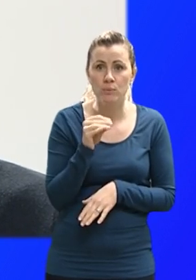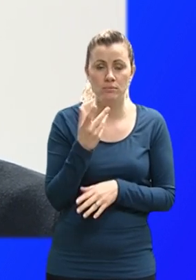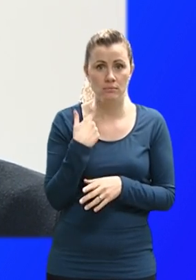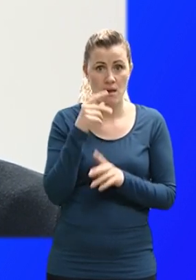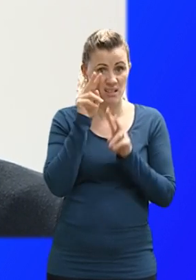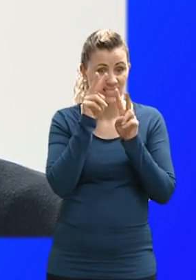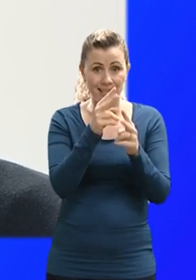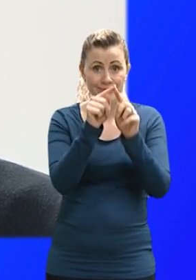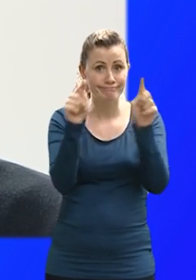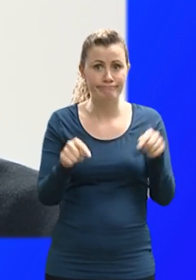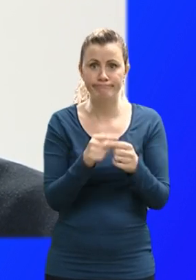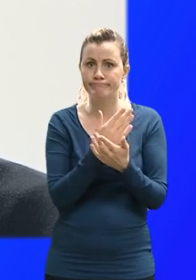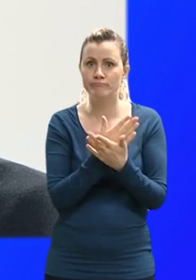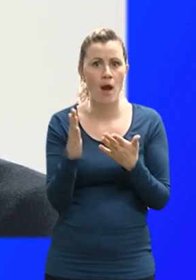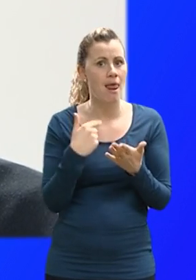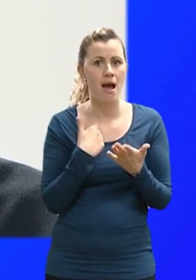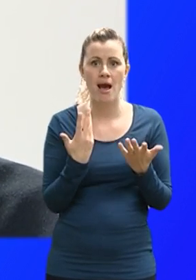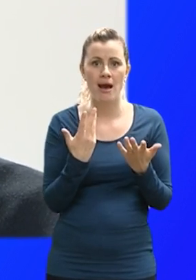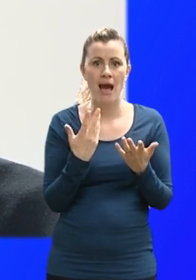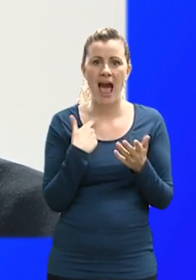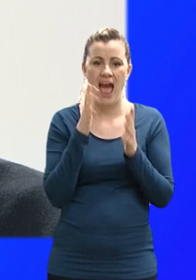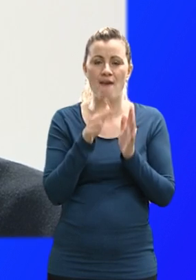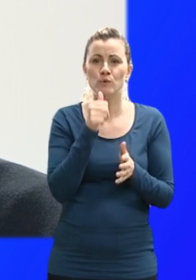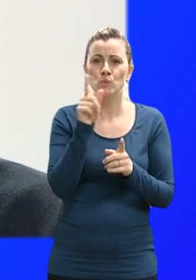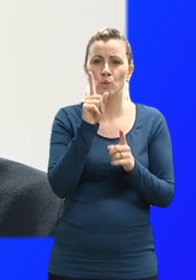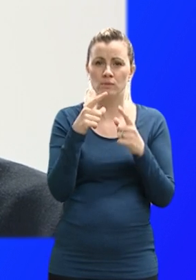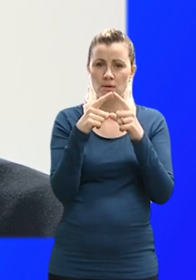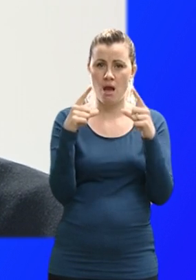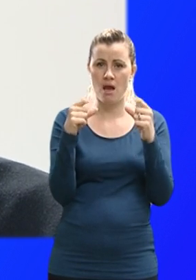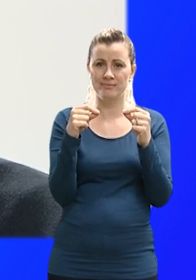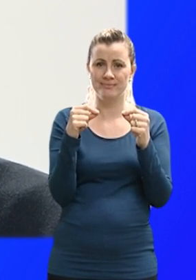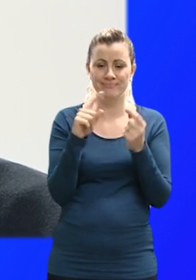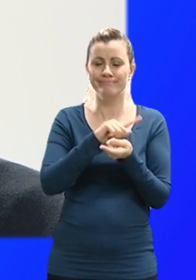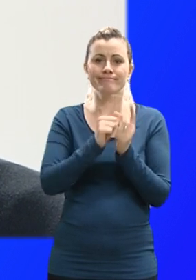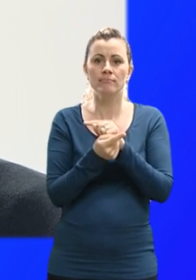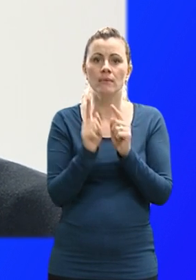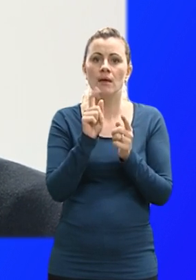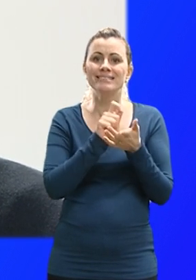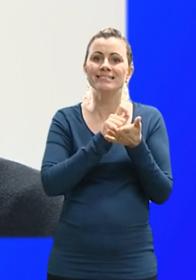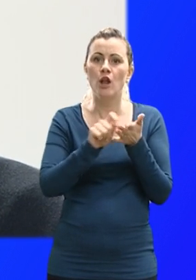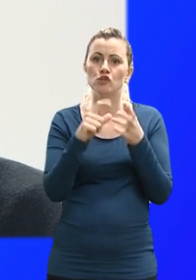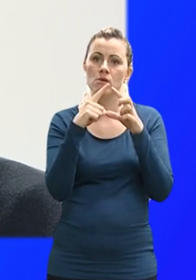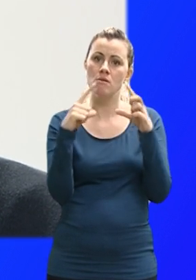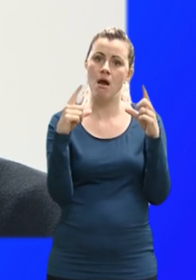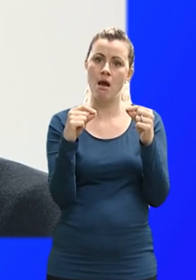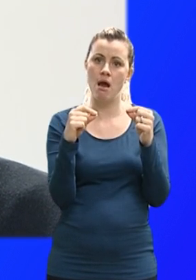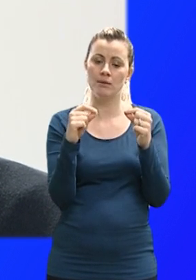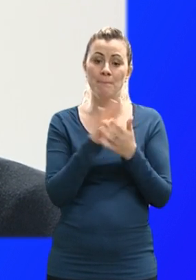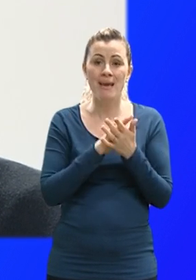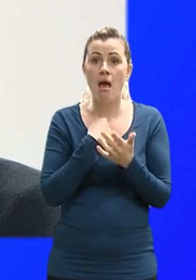ATM, if I want any money, I have to go into the bank, use my debit card,